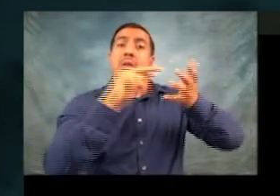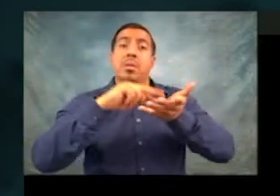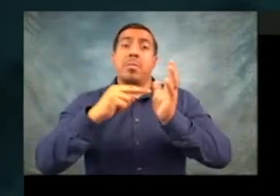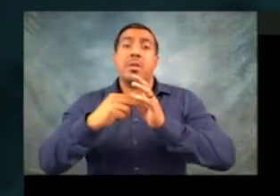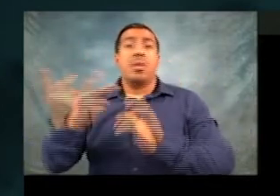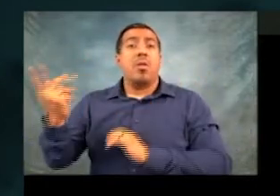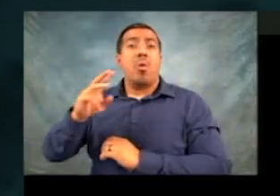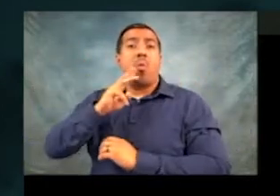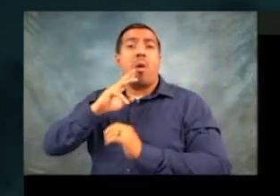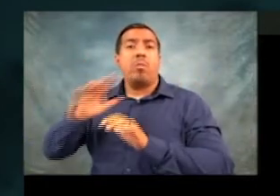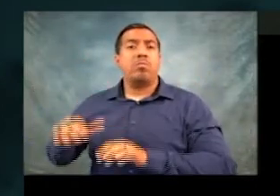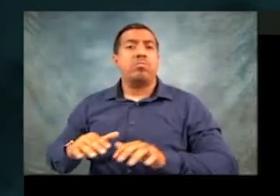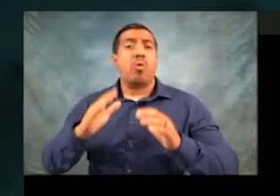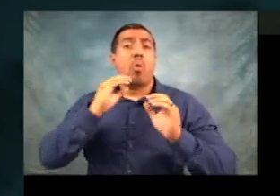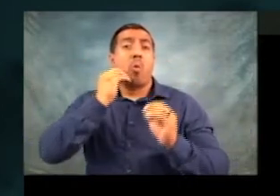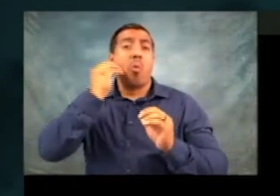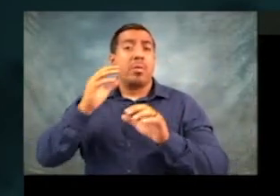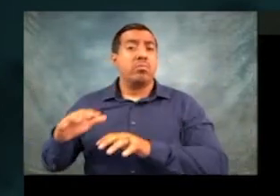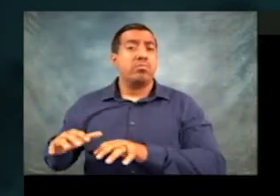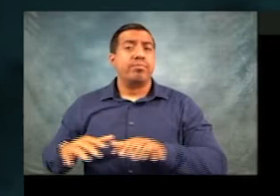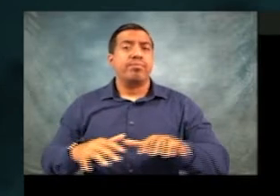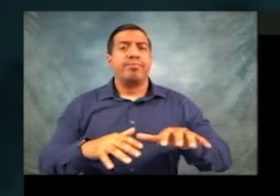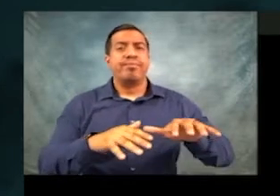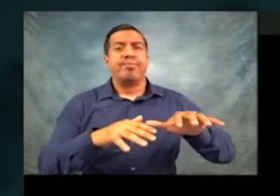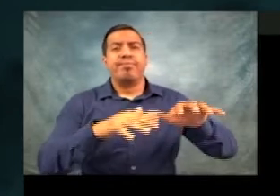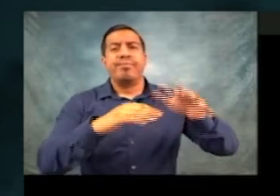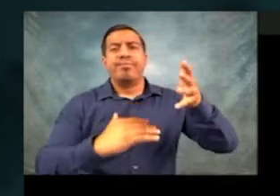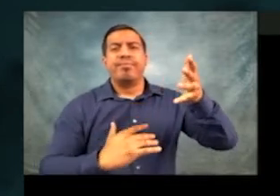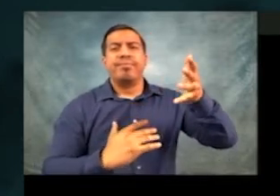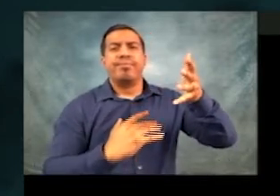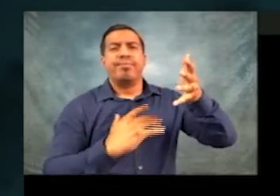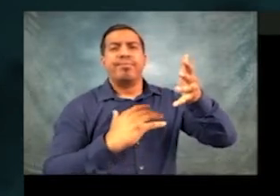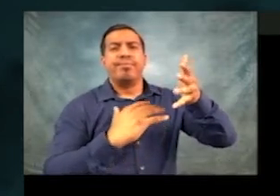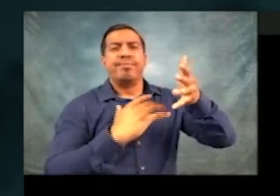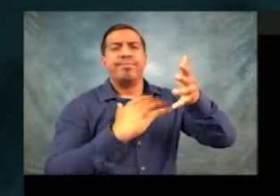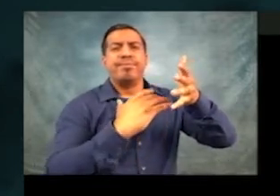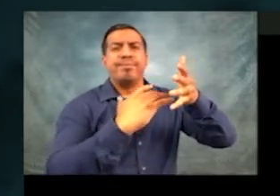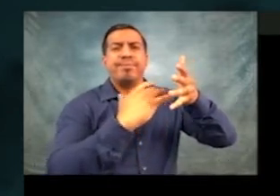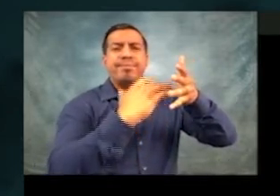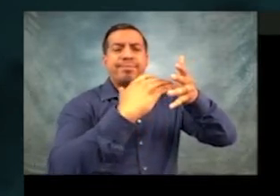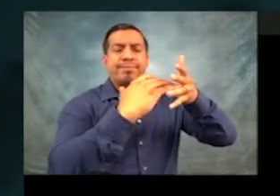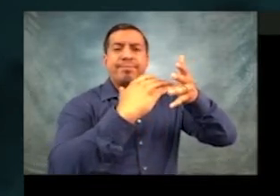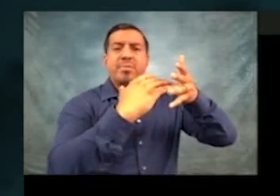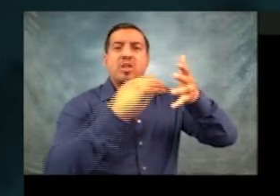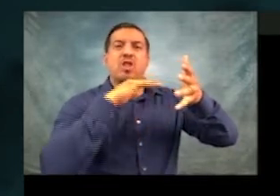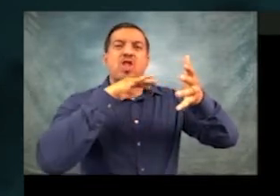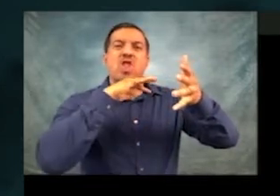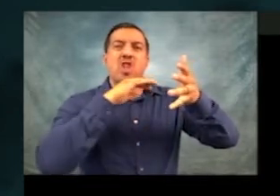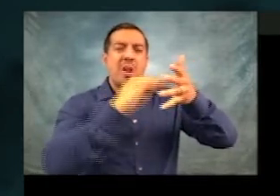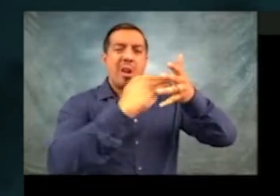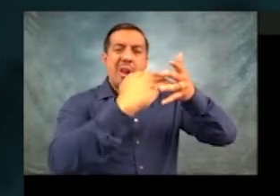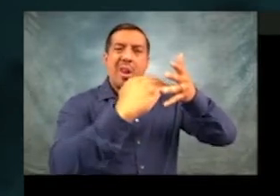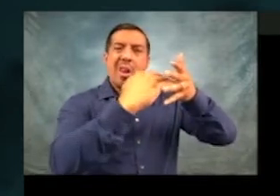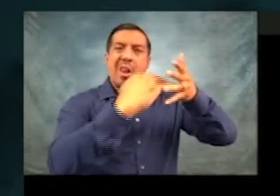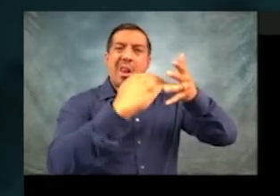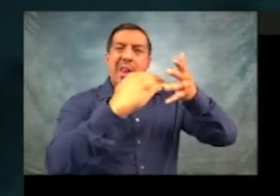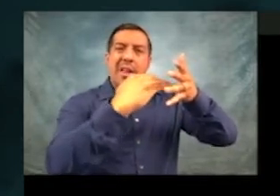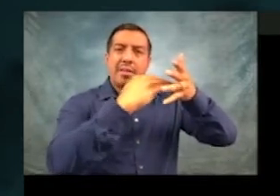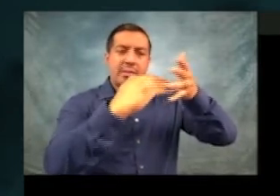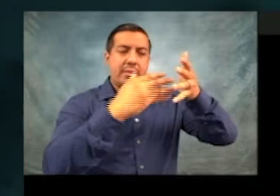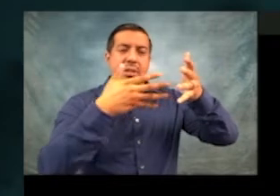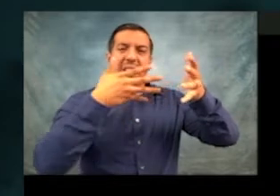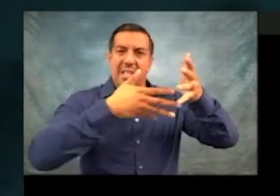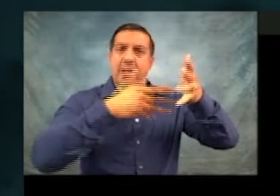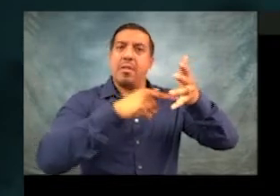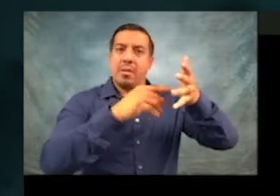floods a home, it's muddy and dirty, and so it leaves a debris or dirt line for every